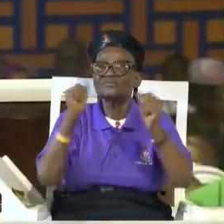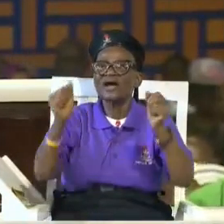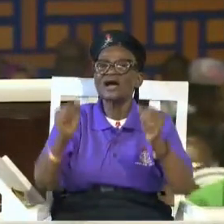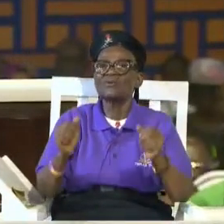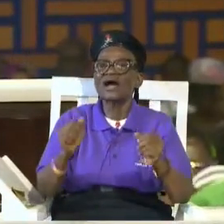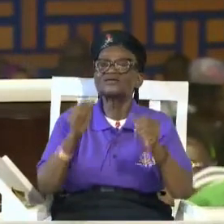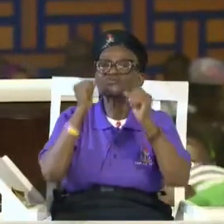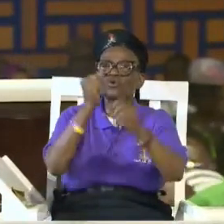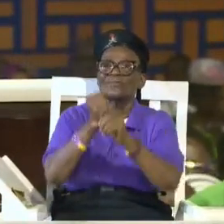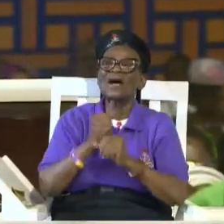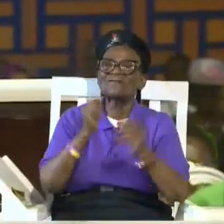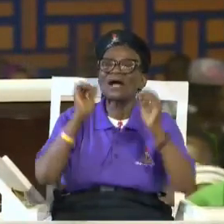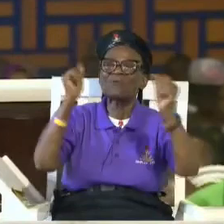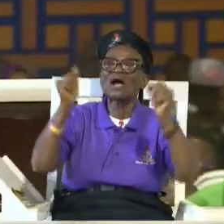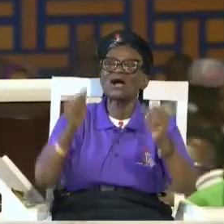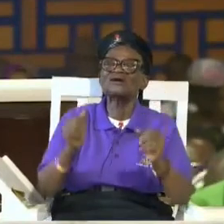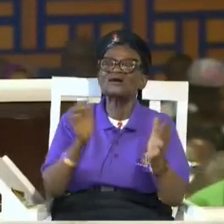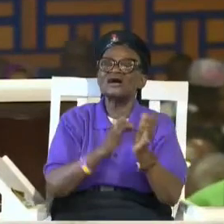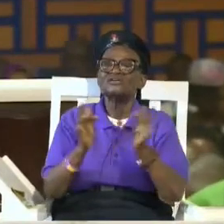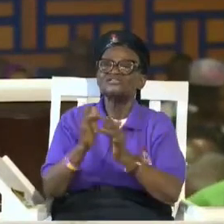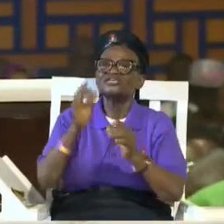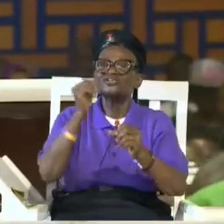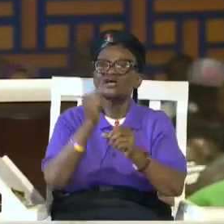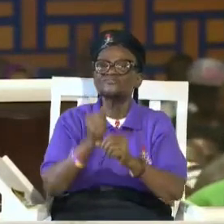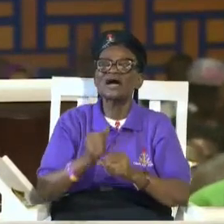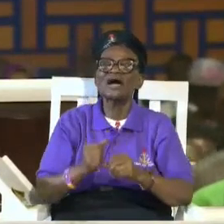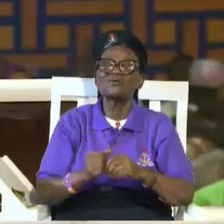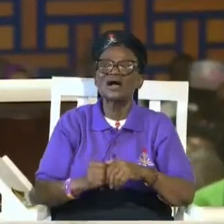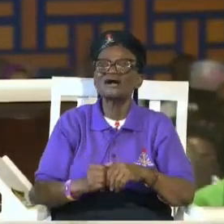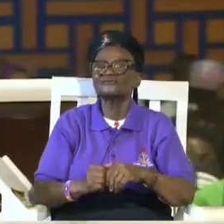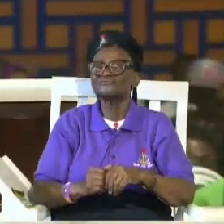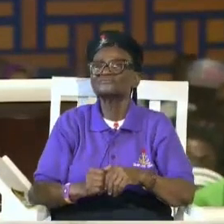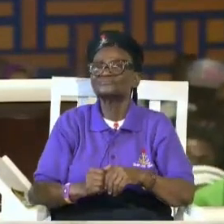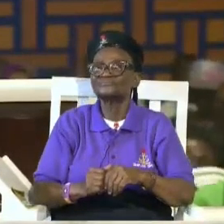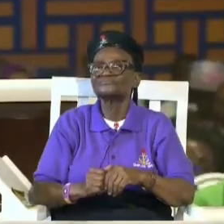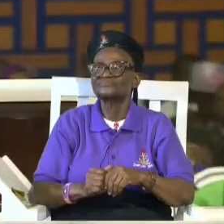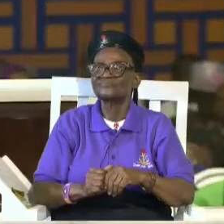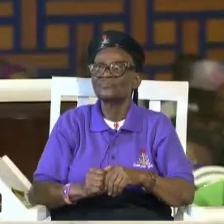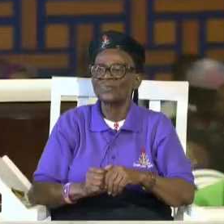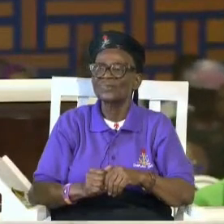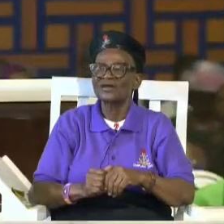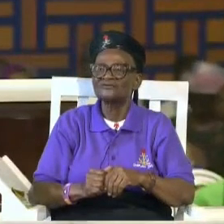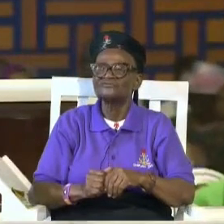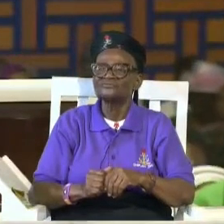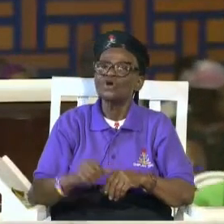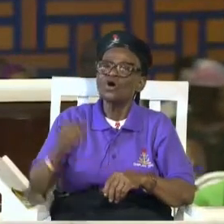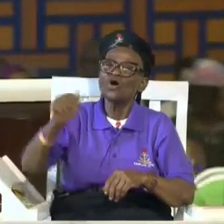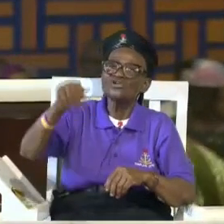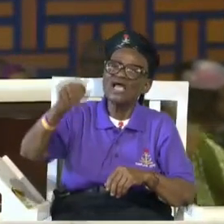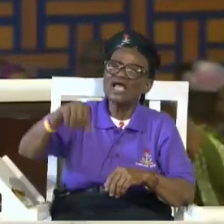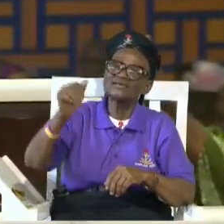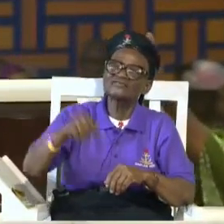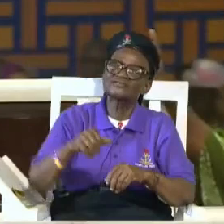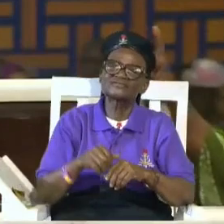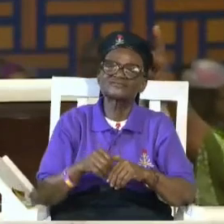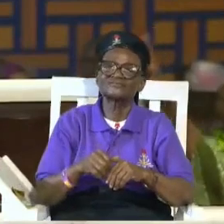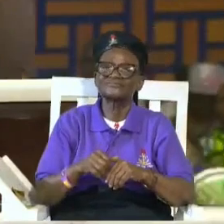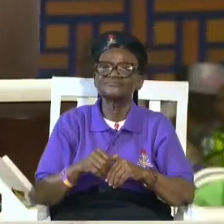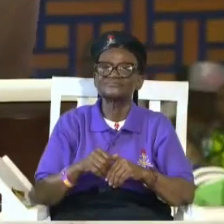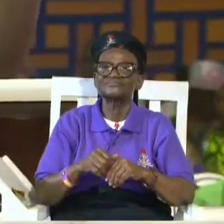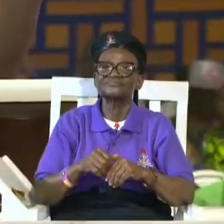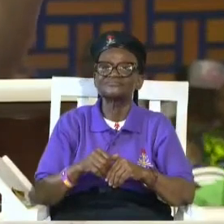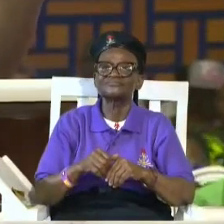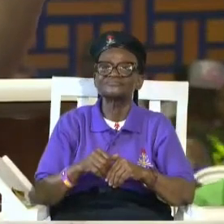it because we want the devil to know tonight that power passes power.